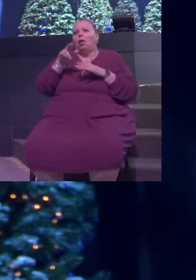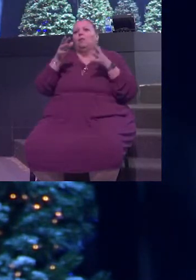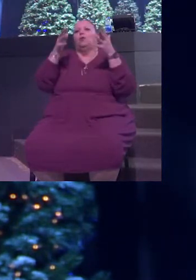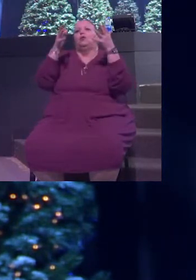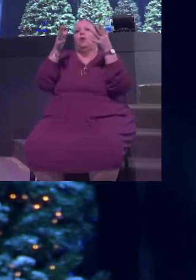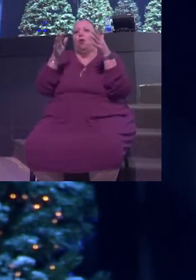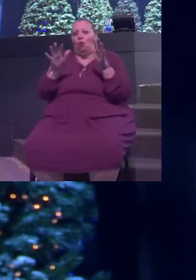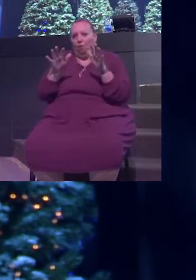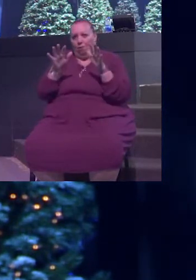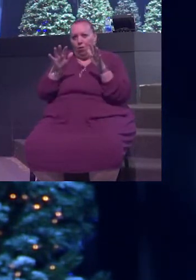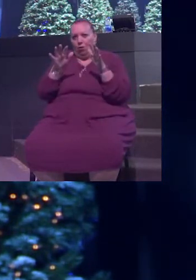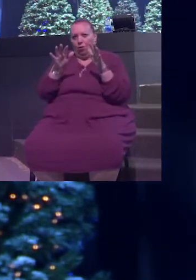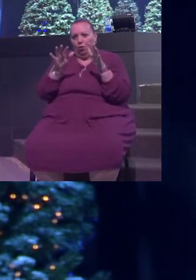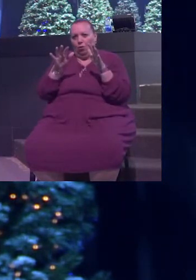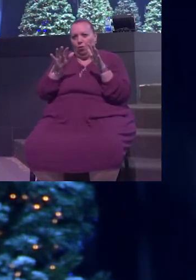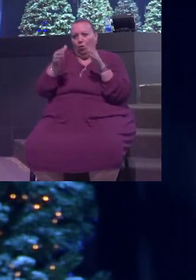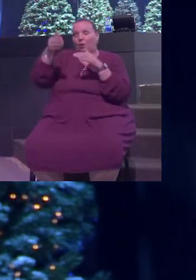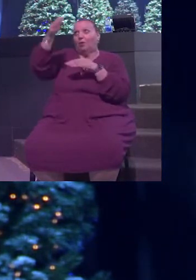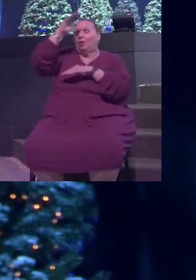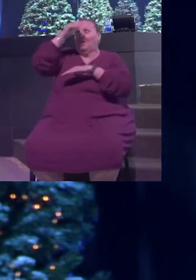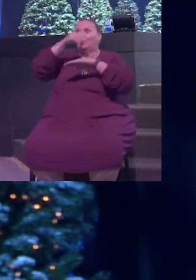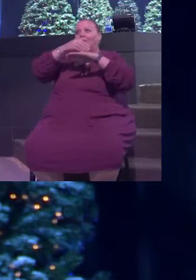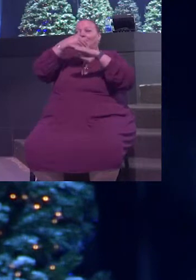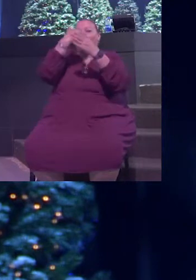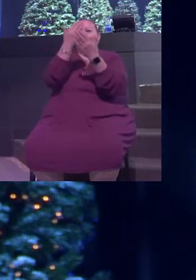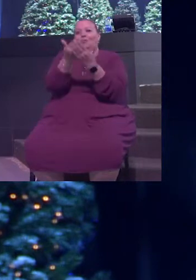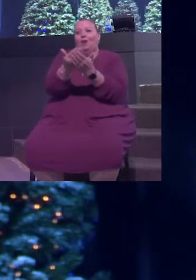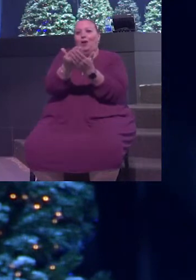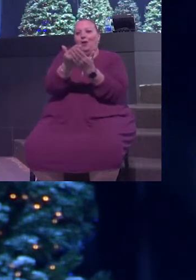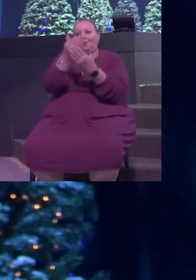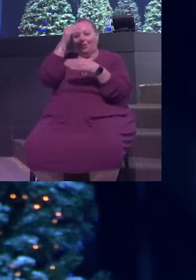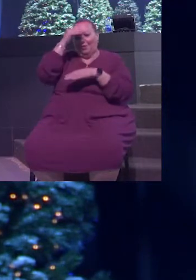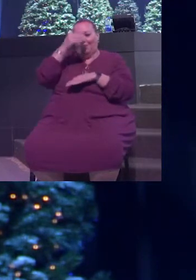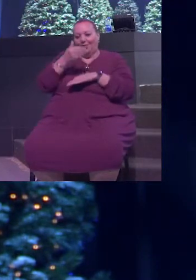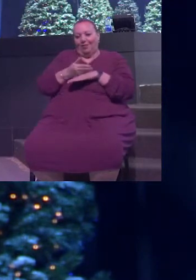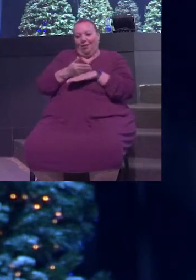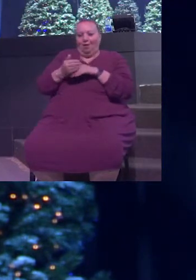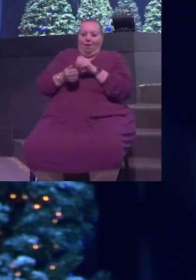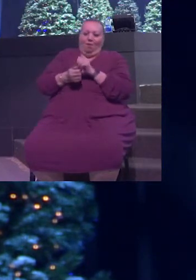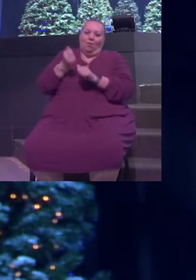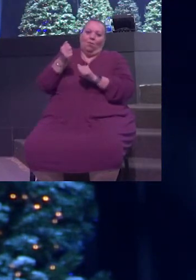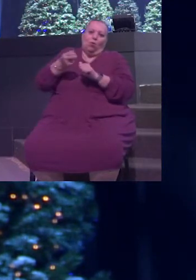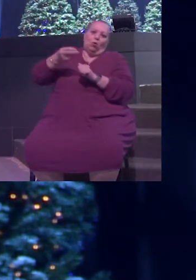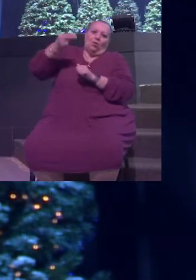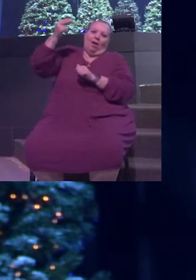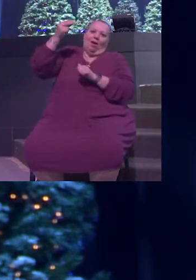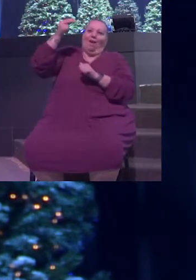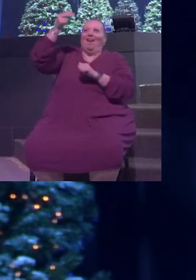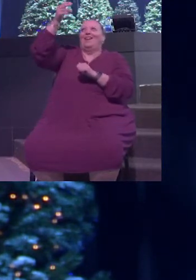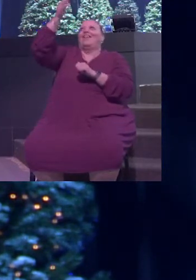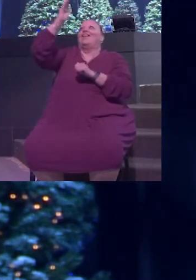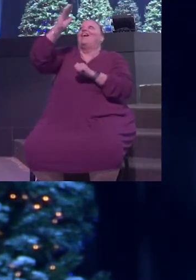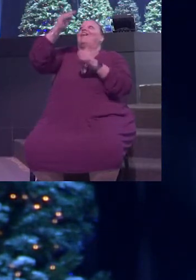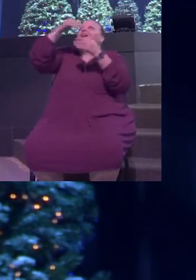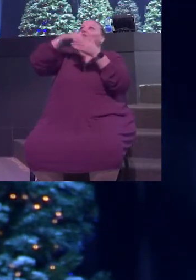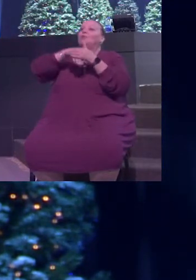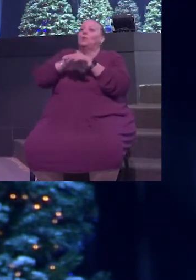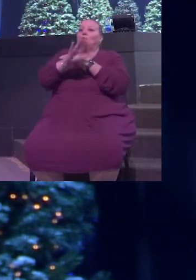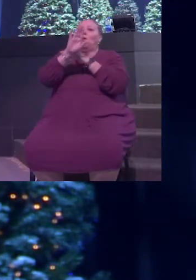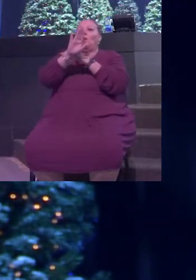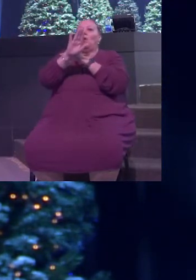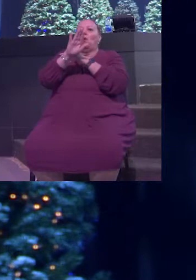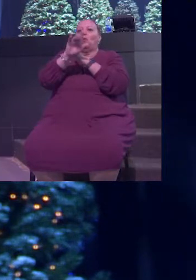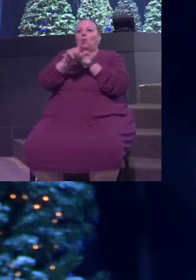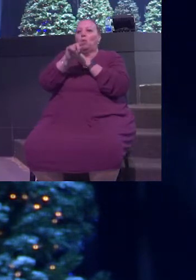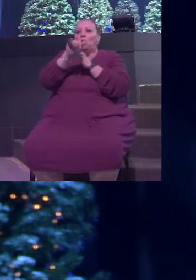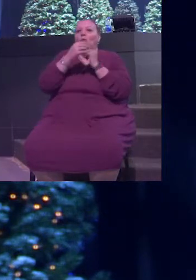labor is over. The Messiah has arrived, the Son of the Most High. God has been born to a